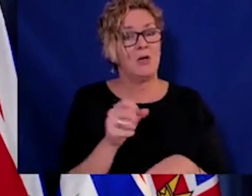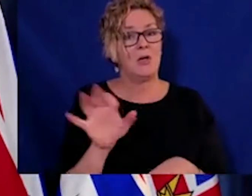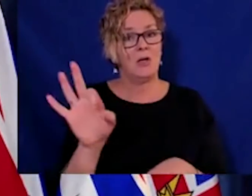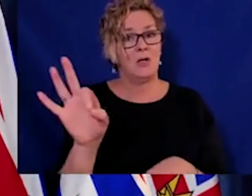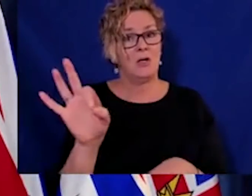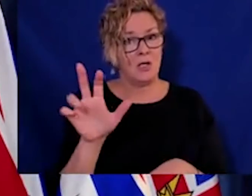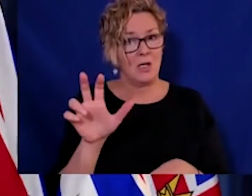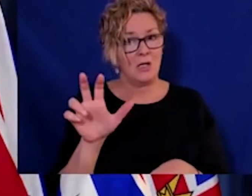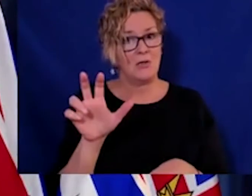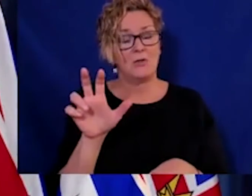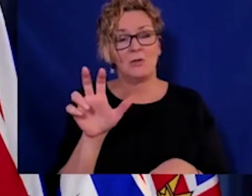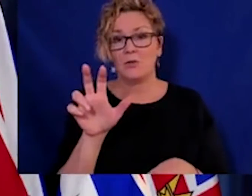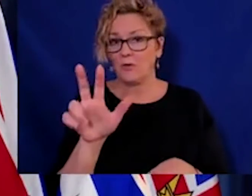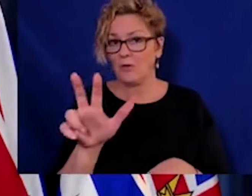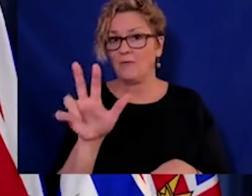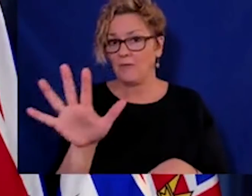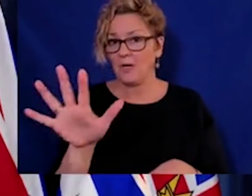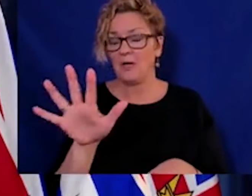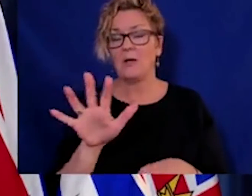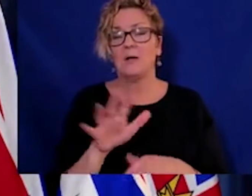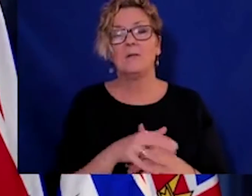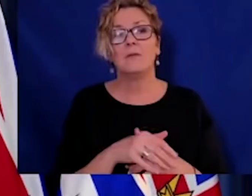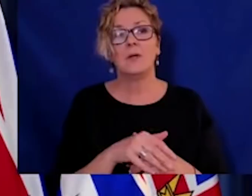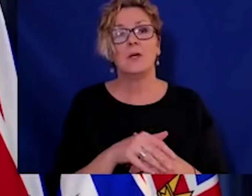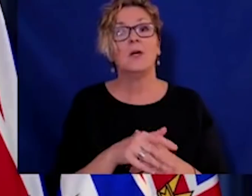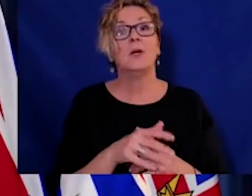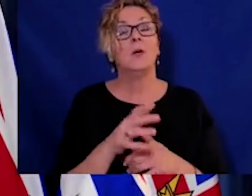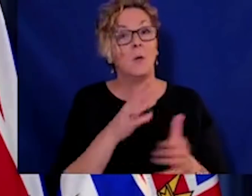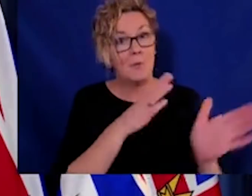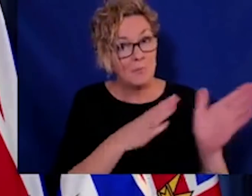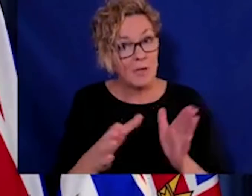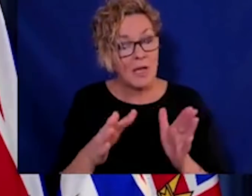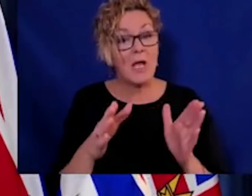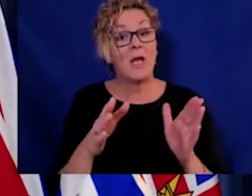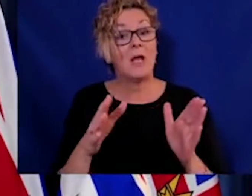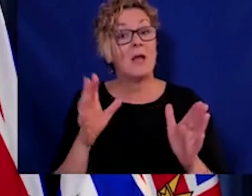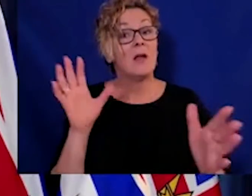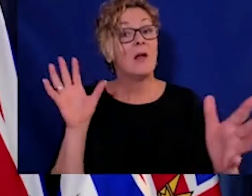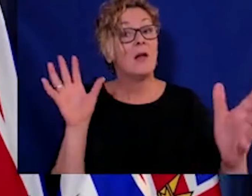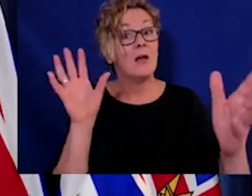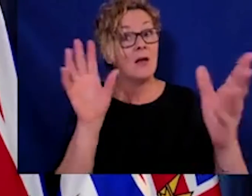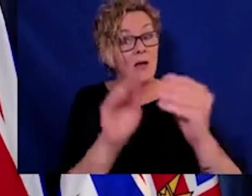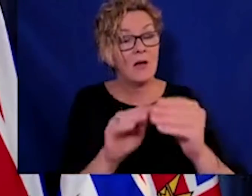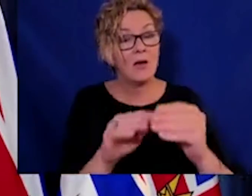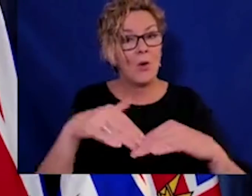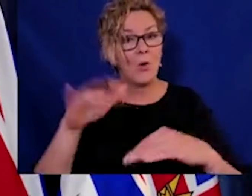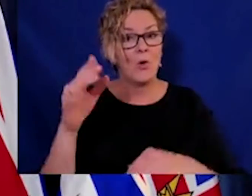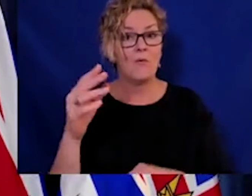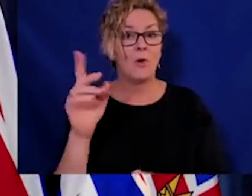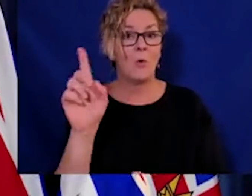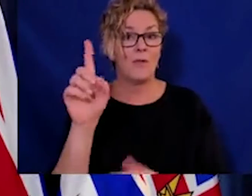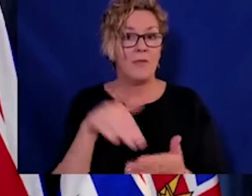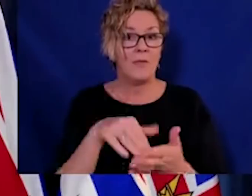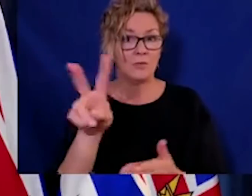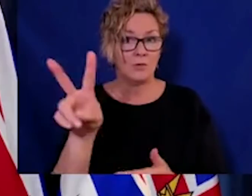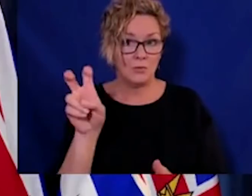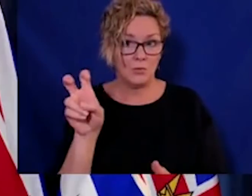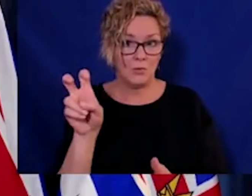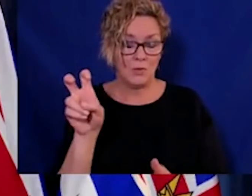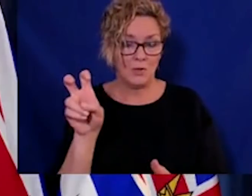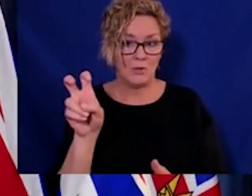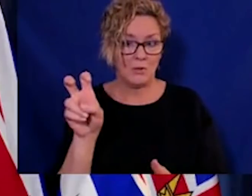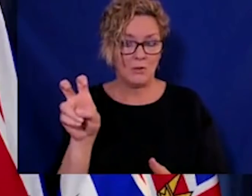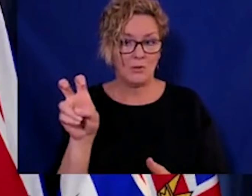935 plus these other positions that I've referred to, and it's our intention to hire over 1,200, and as I say, another